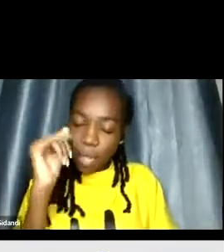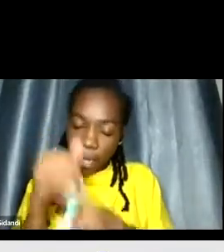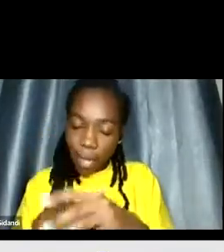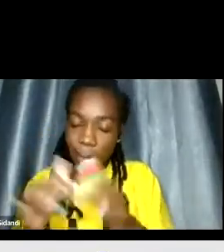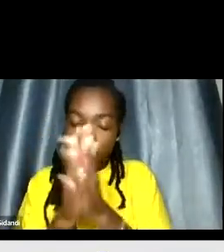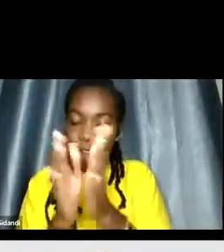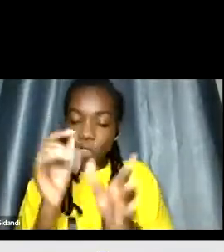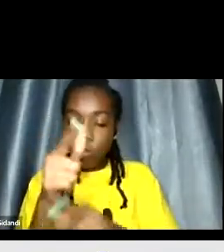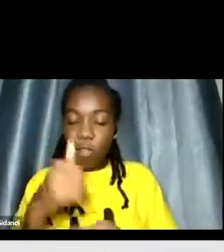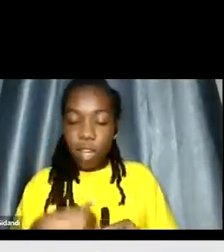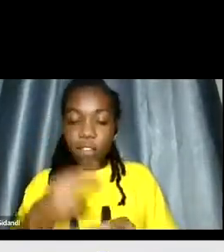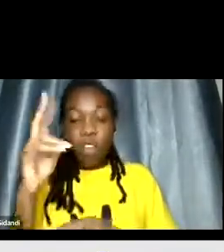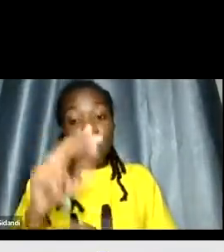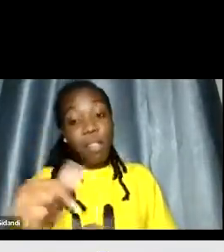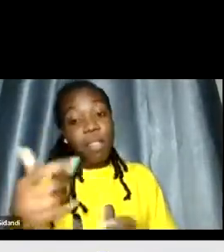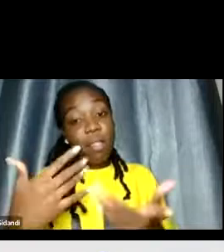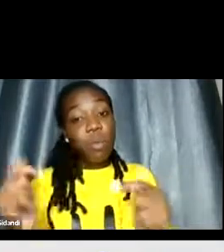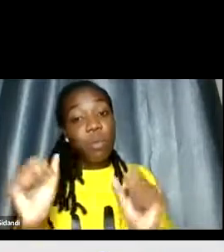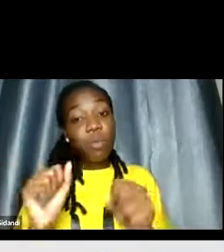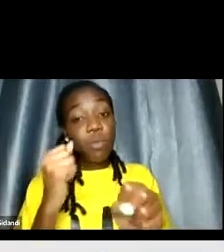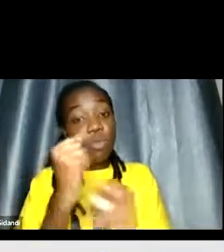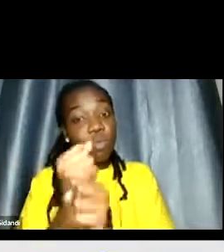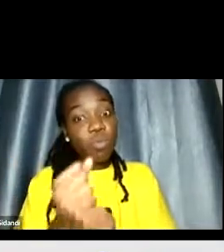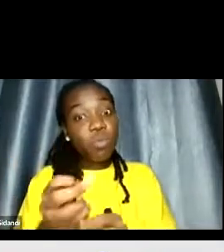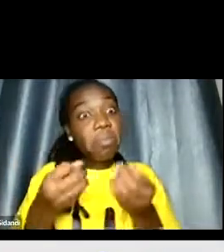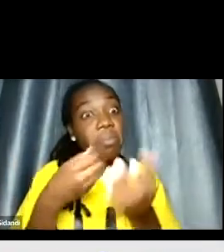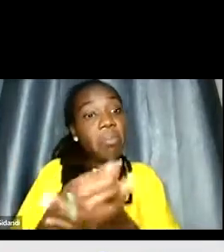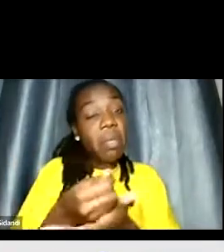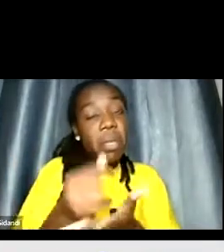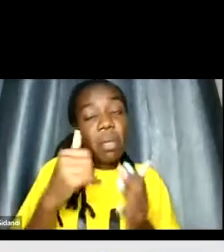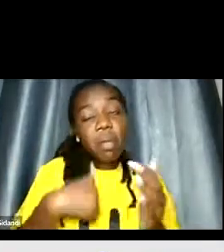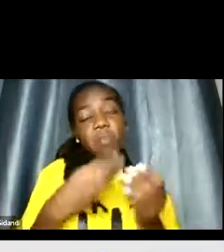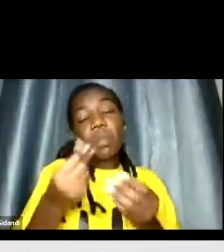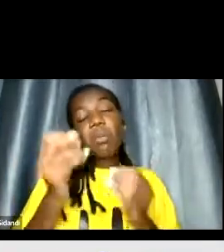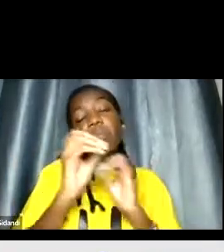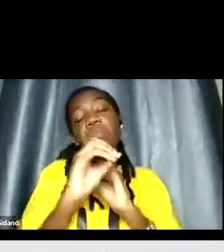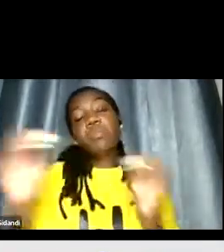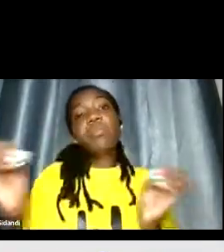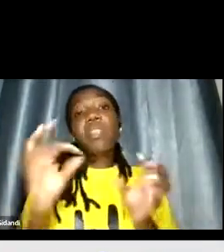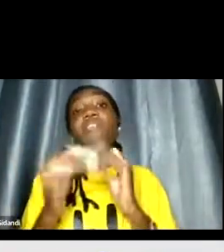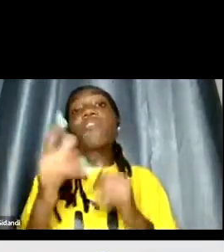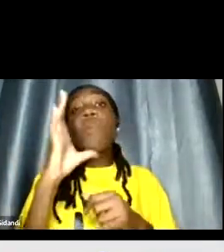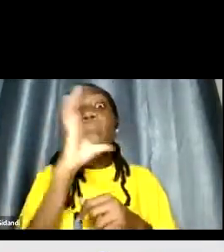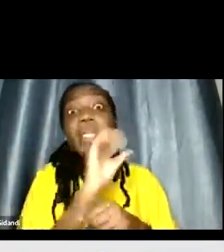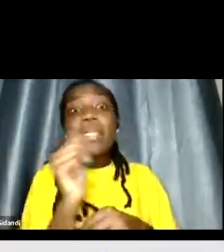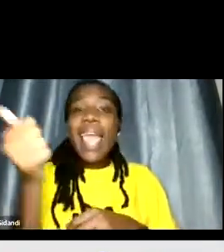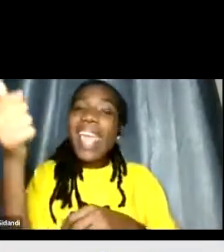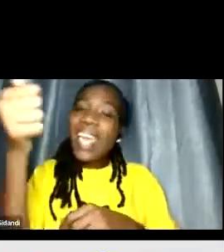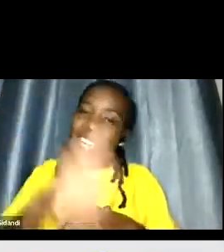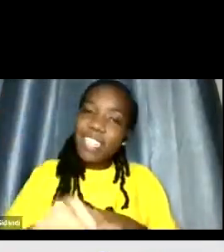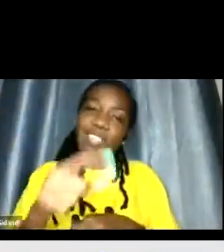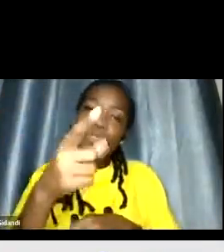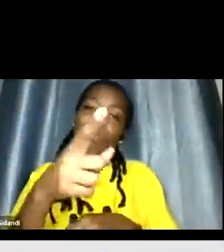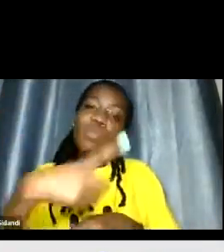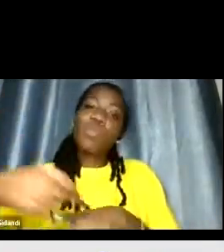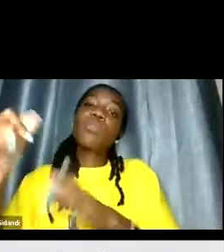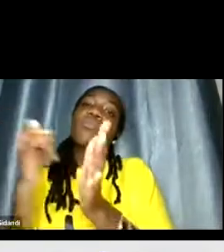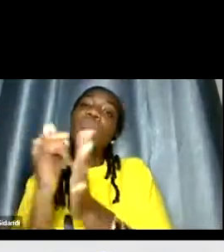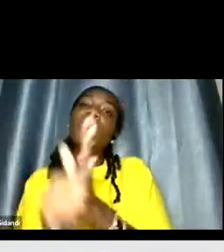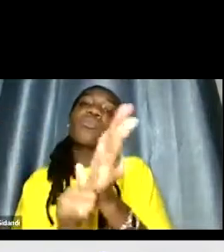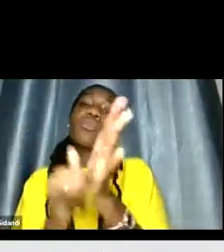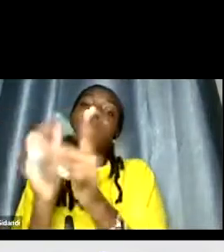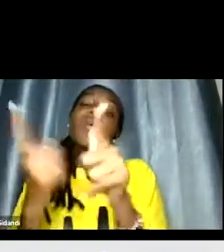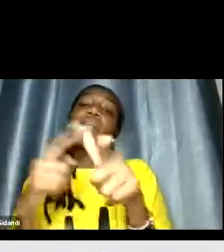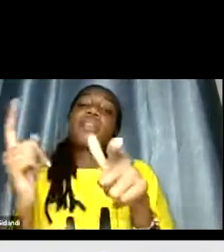we have covered so much, and it is for you. So if you have missed any of those, please go to our YouTube channel and you'll be able to catch